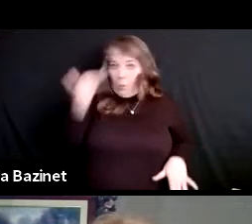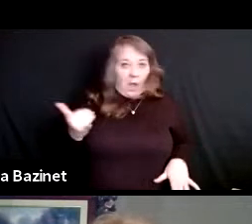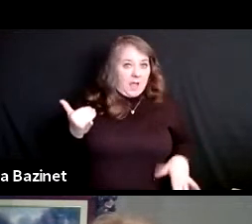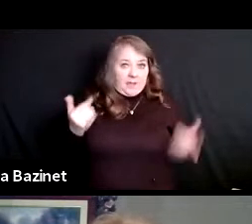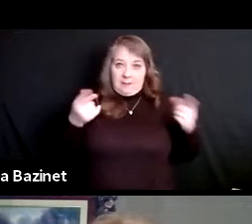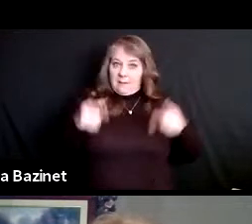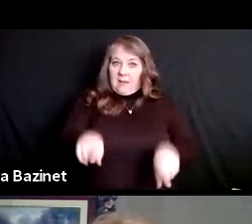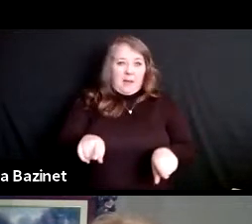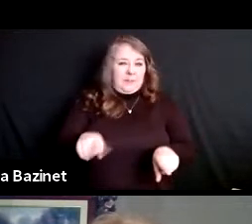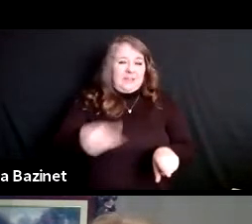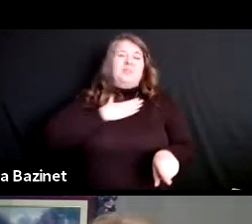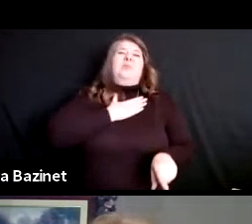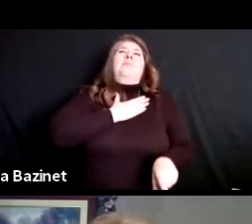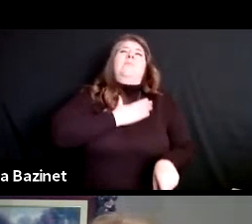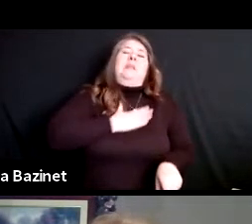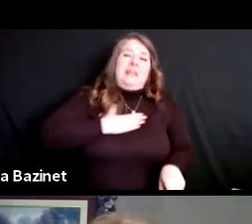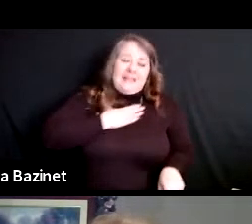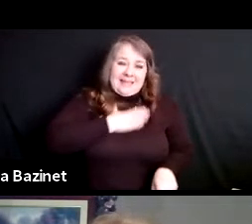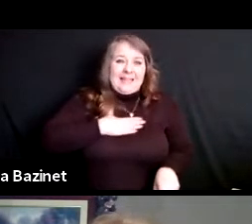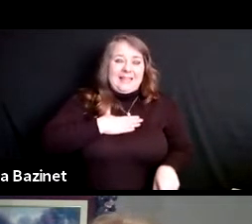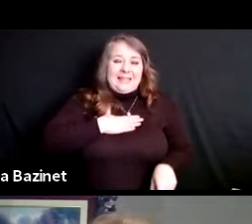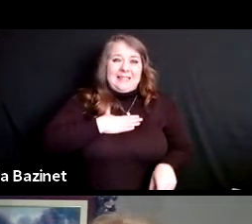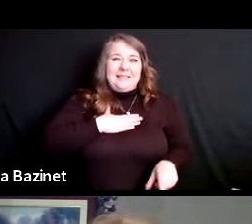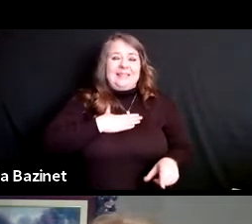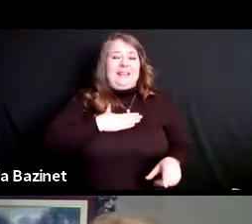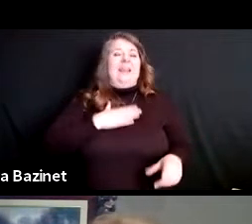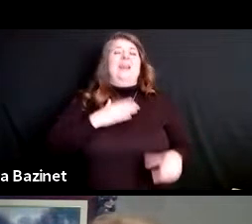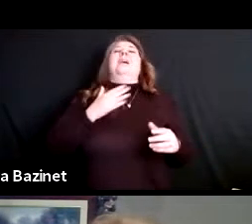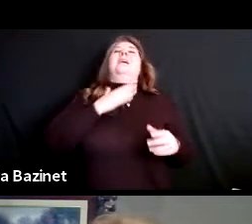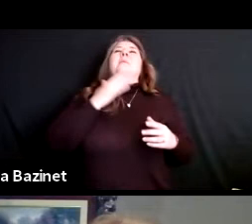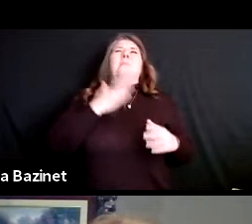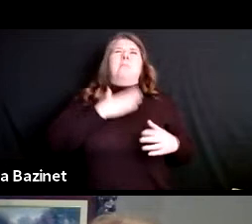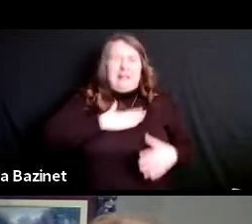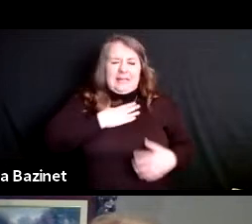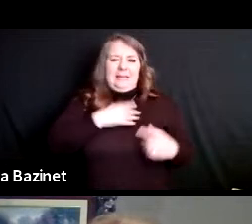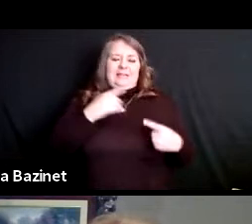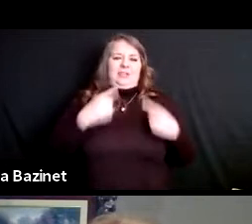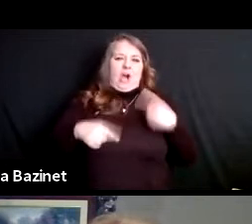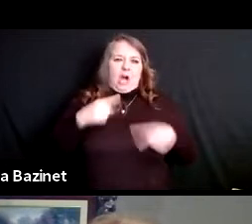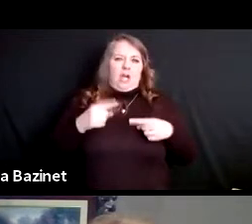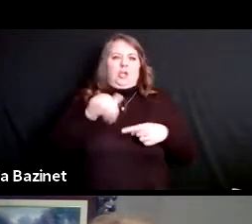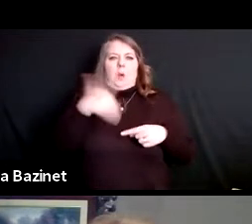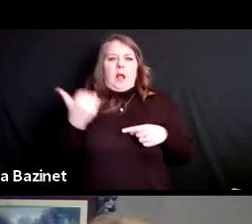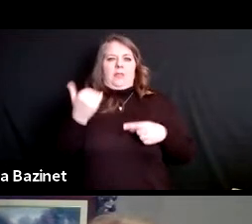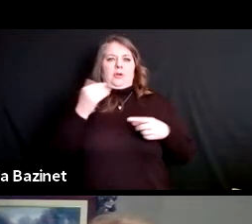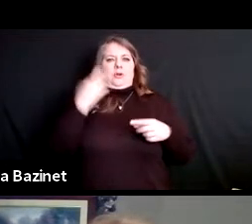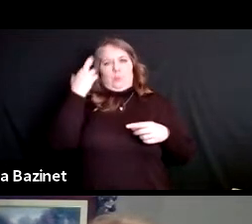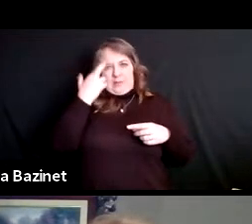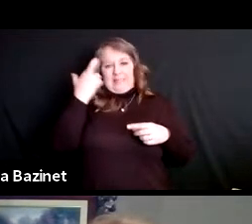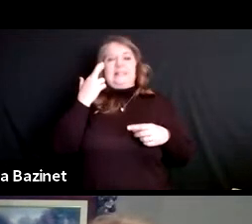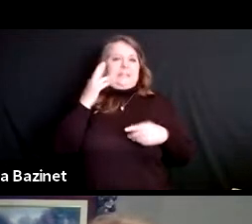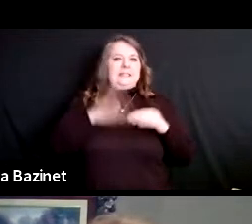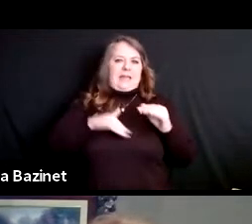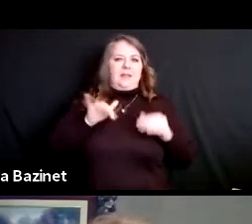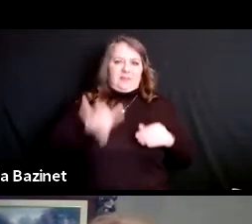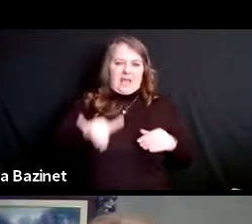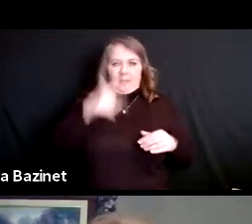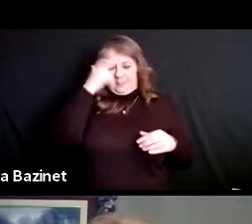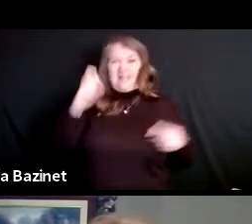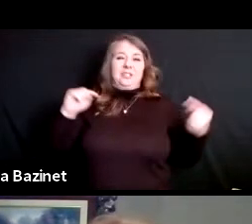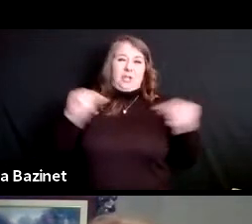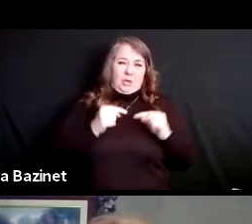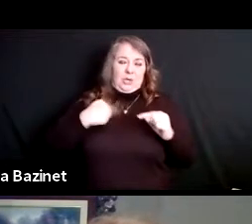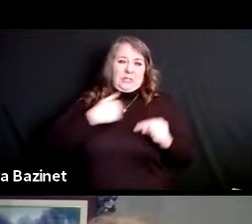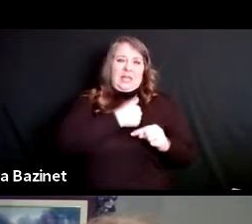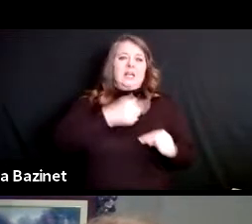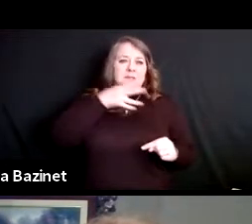lives. So please, can you argue any other point other than that? Because it hurts us parents